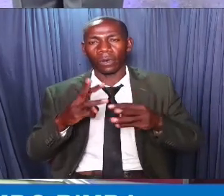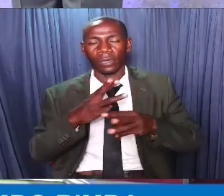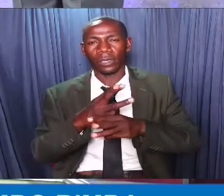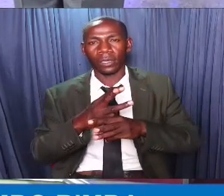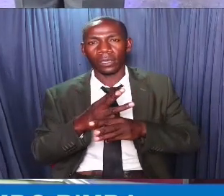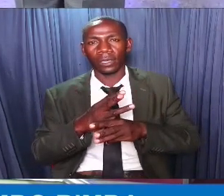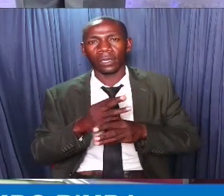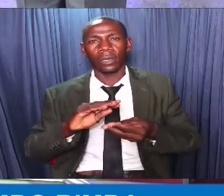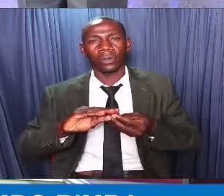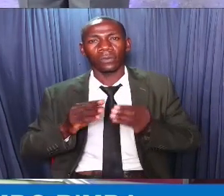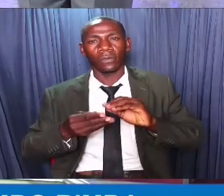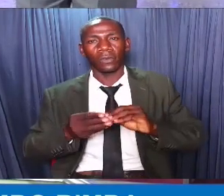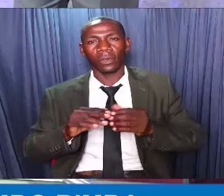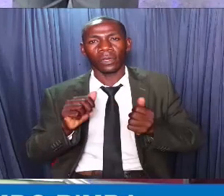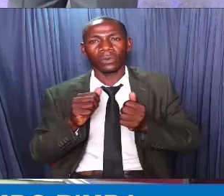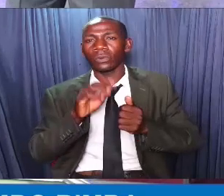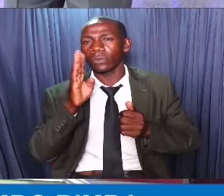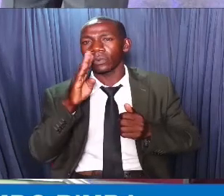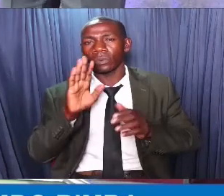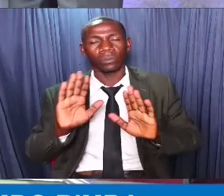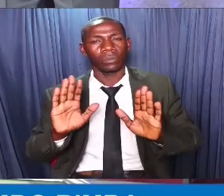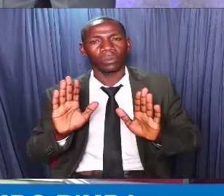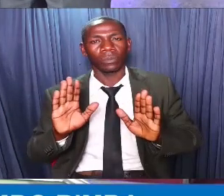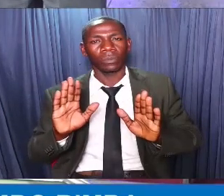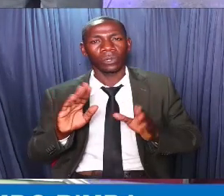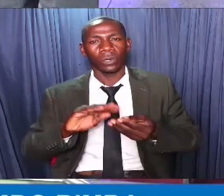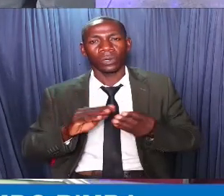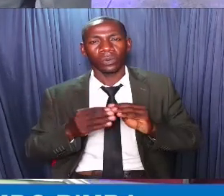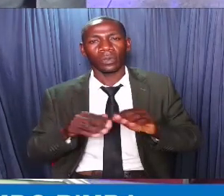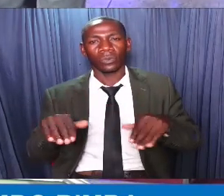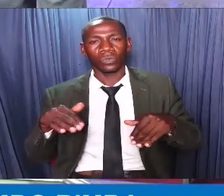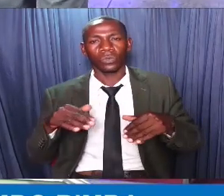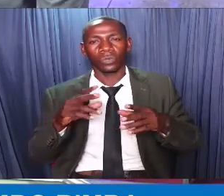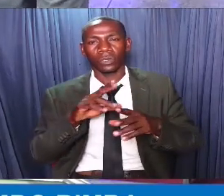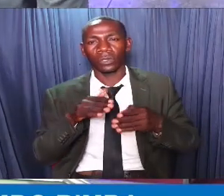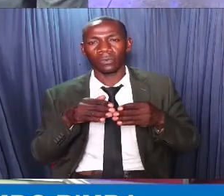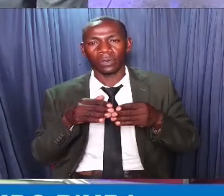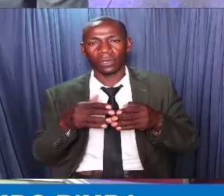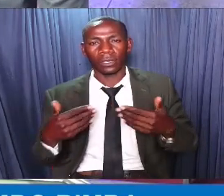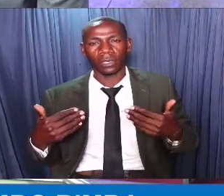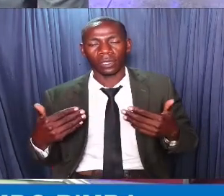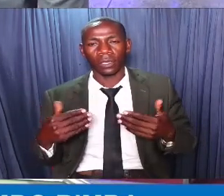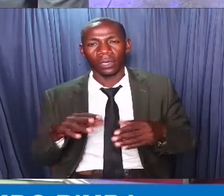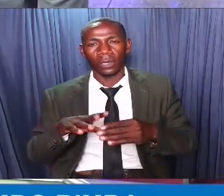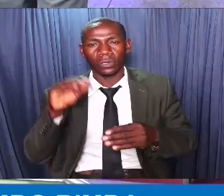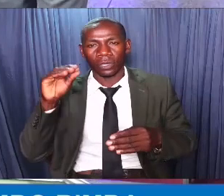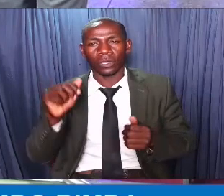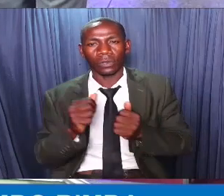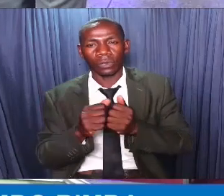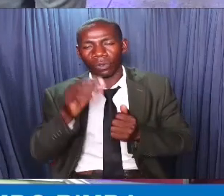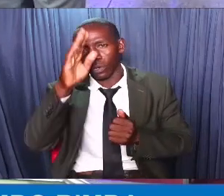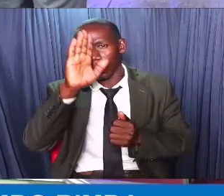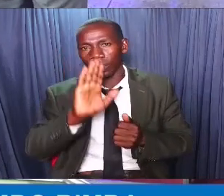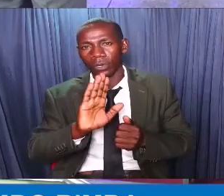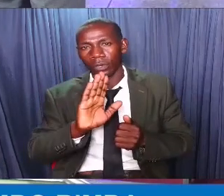of the world. You were never created for defilement. You were never created for evil things. You were